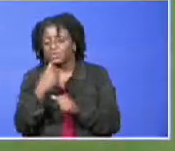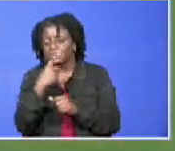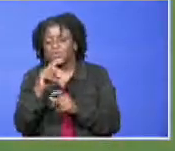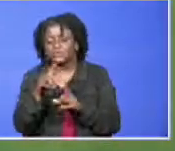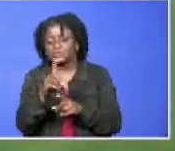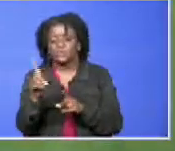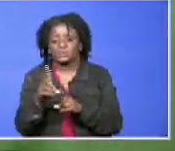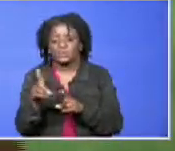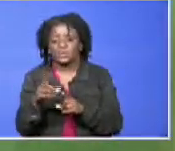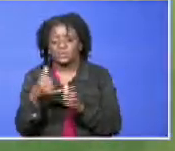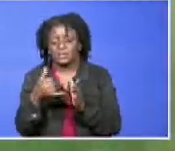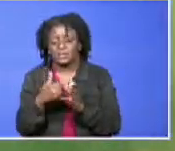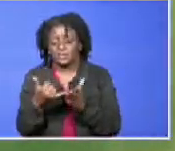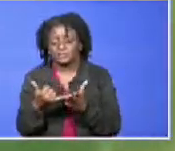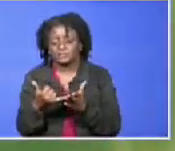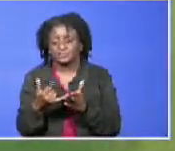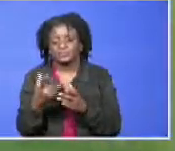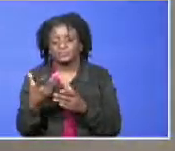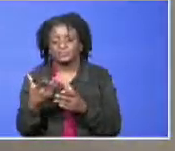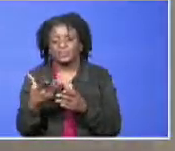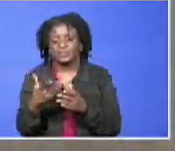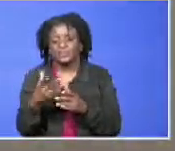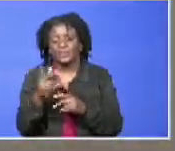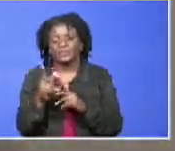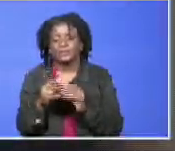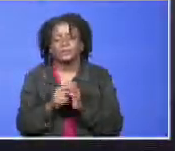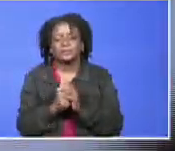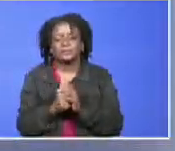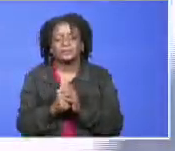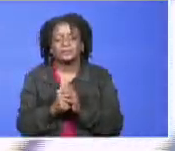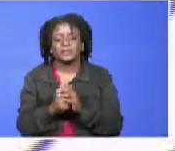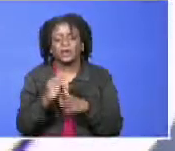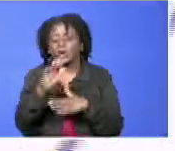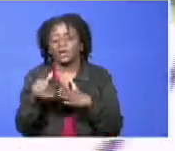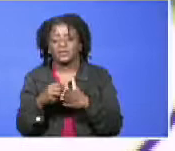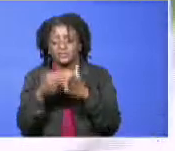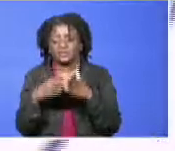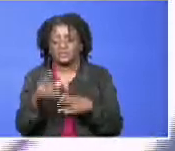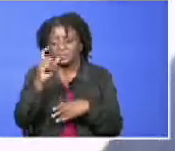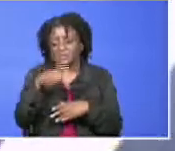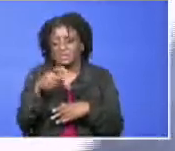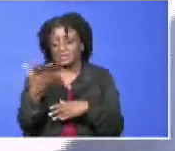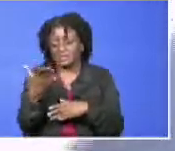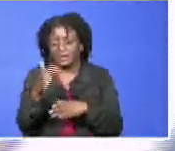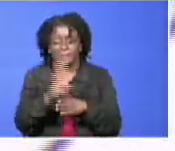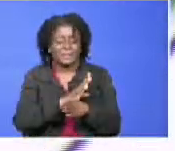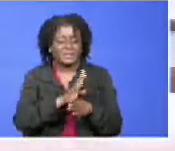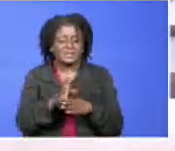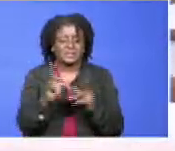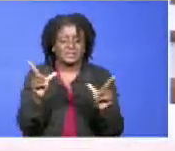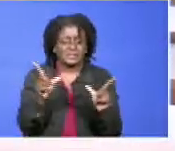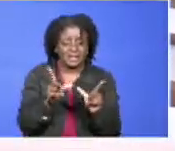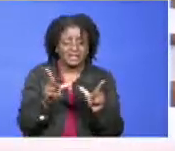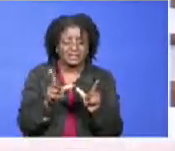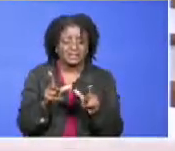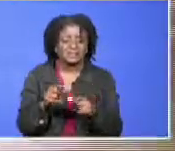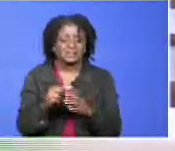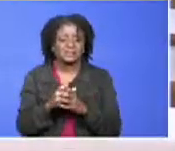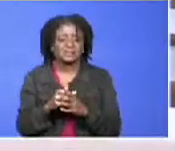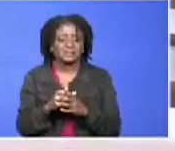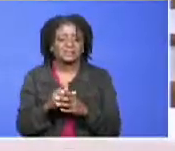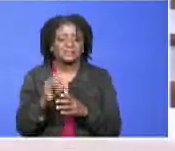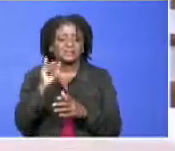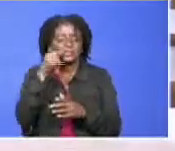it, and it stands out to the crowd. All of the students had to have their business licenses. Jamaja Evans says